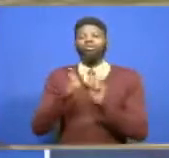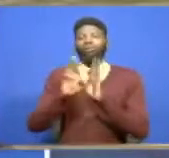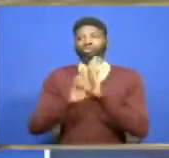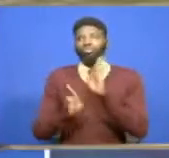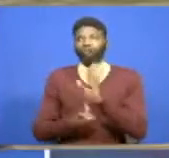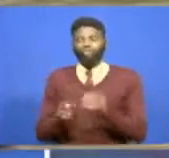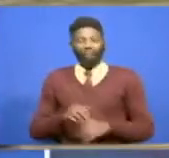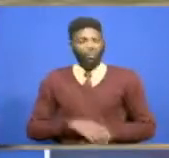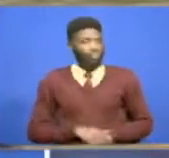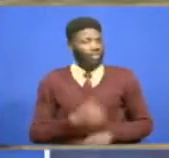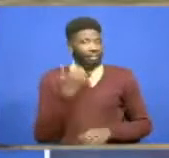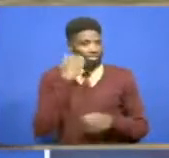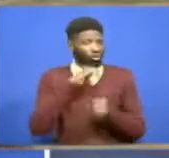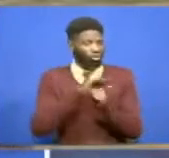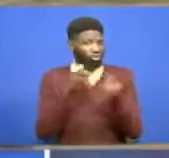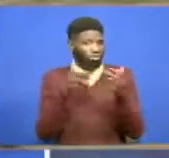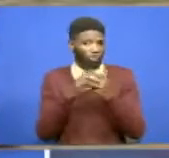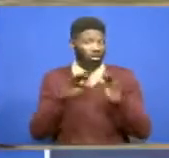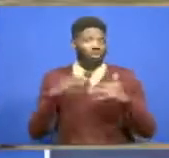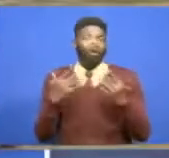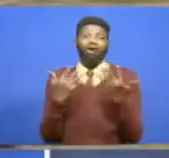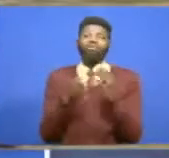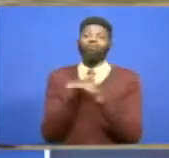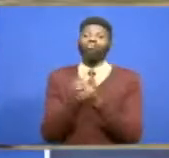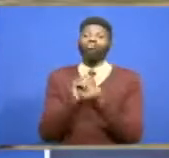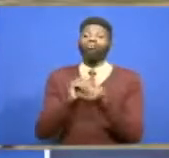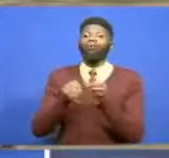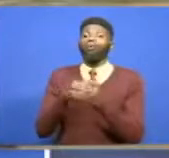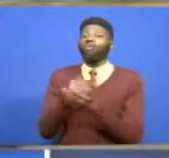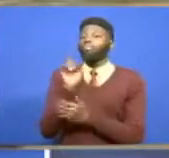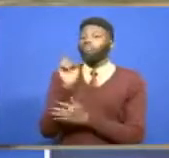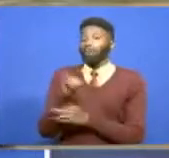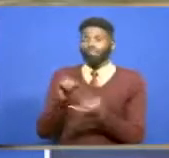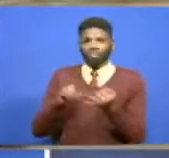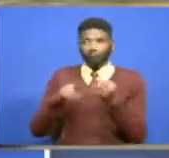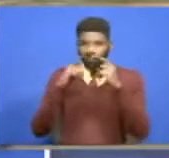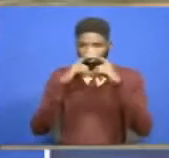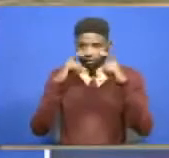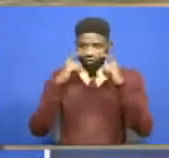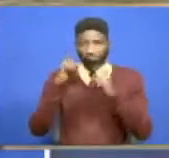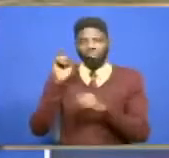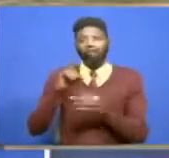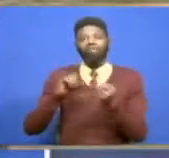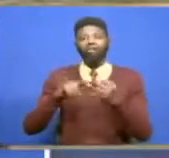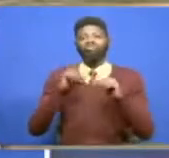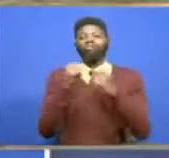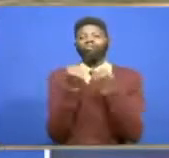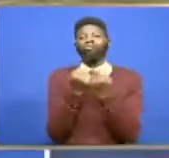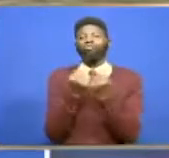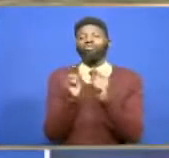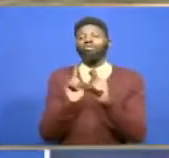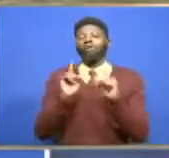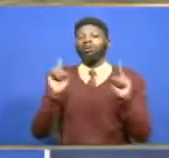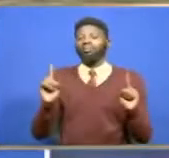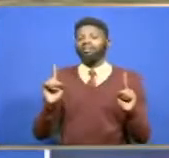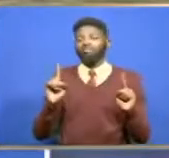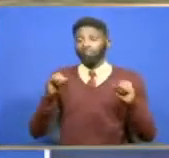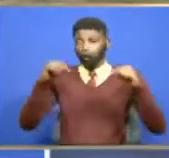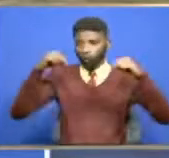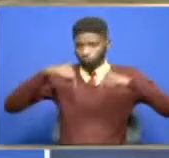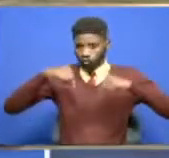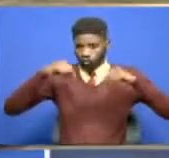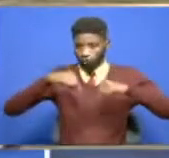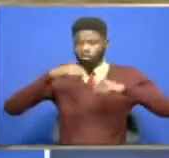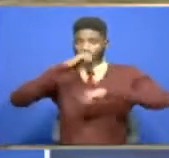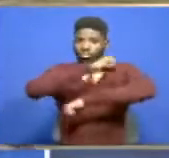ugonjwa, lazima tuoshe mkono, lazima tuweke masks na tuweke social distancing. Kwa hivyo leo, kuna